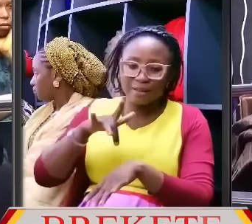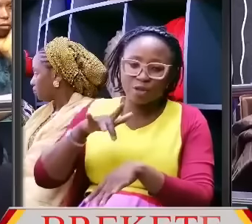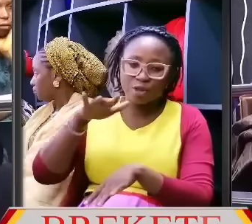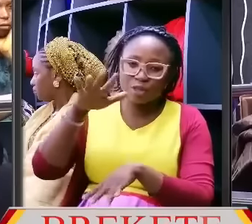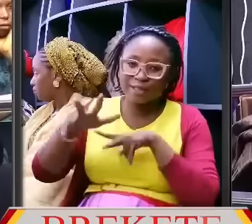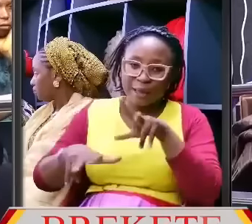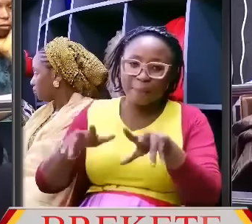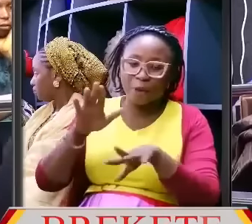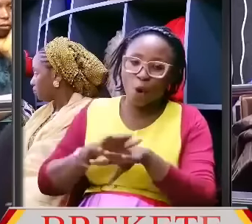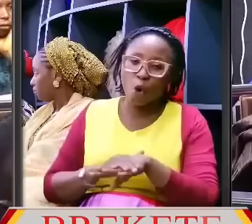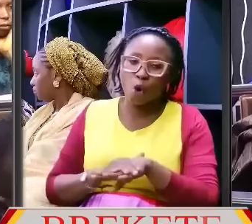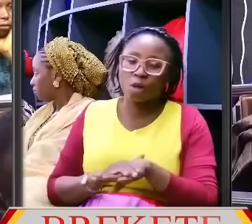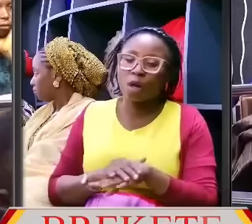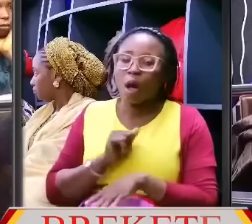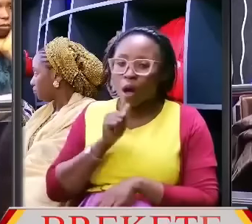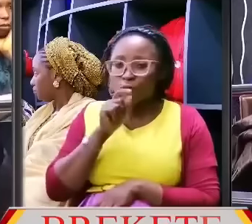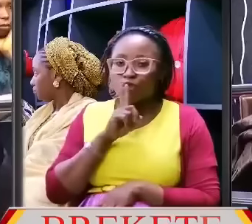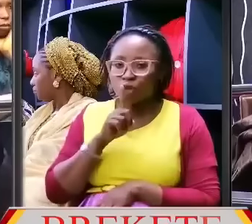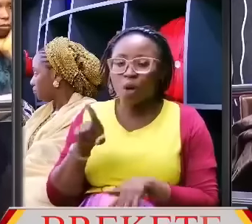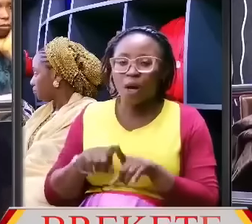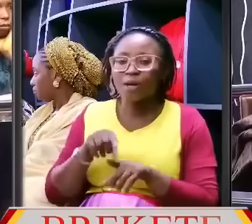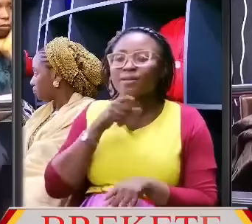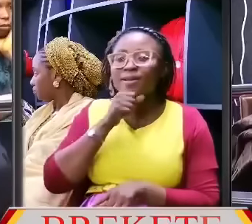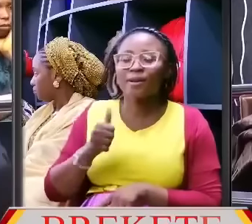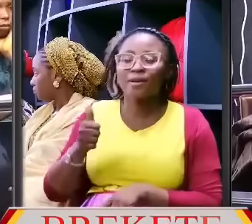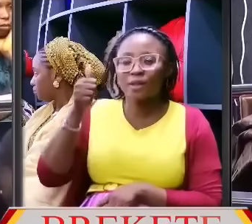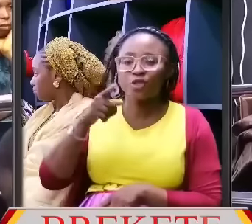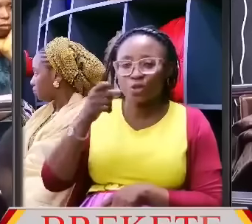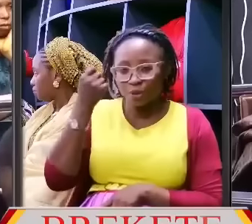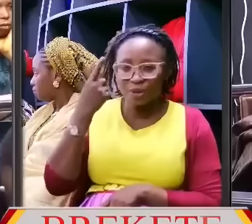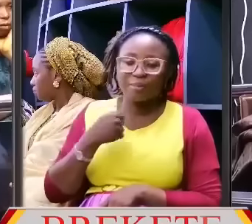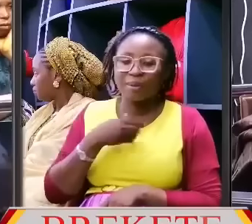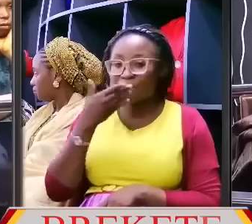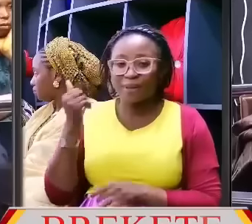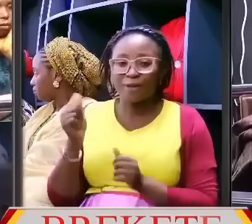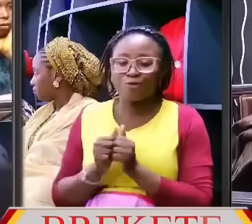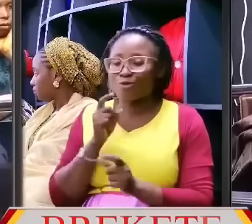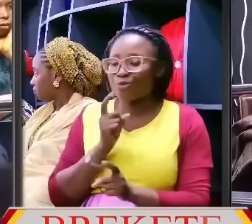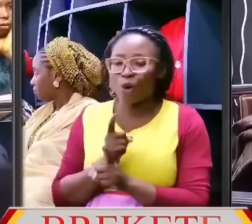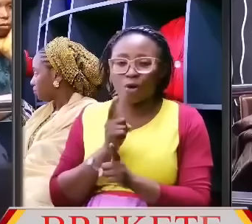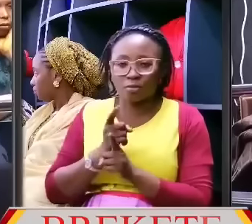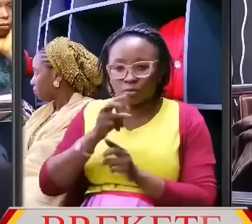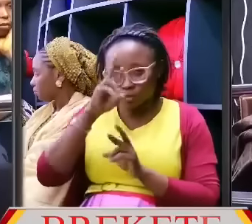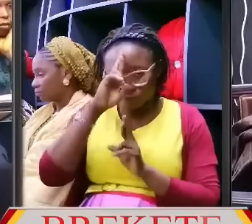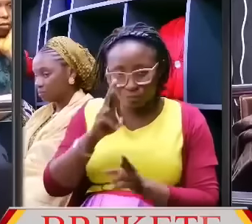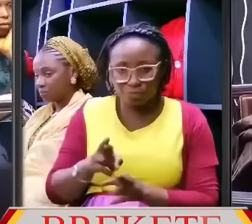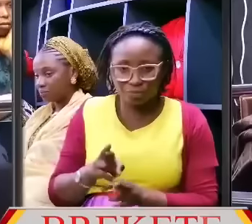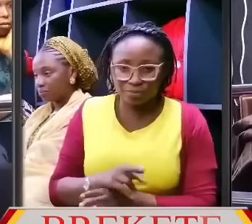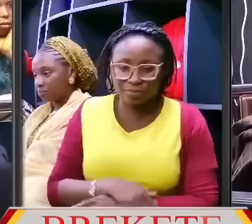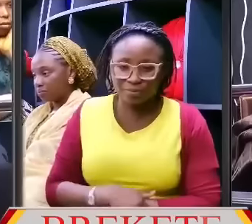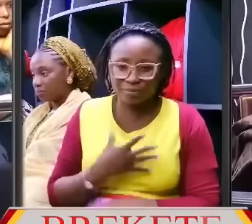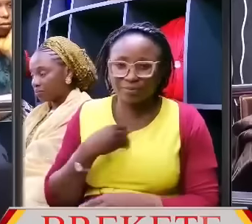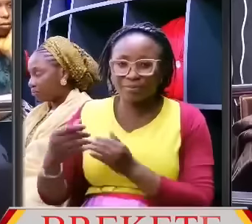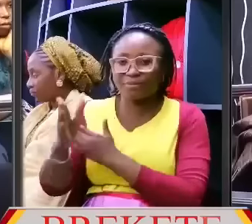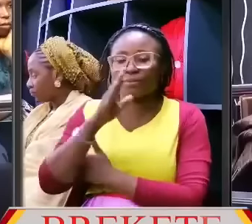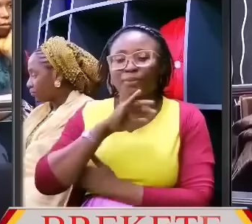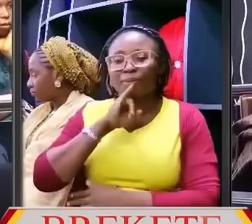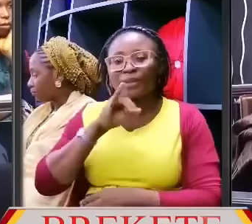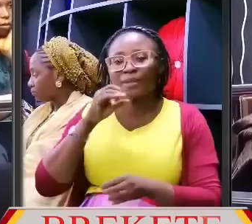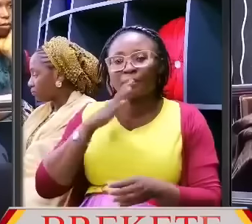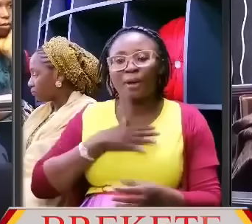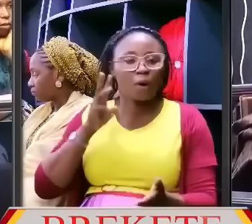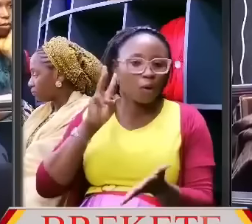I'm sure as an elder you understand what you are they talk, sir. With due respect, sir. And God is